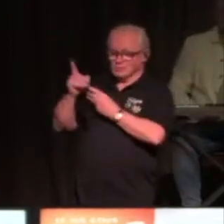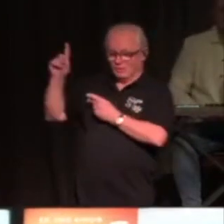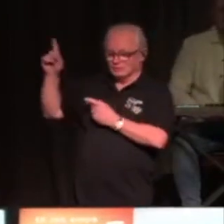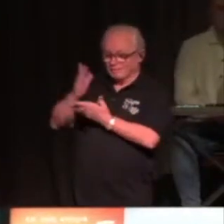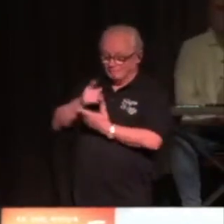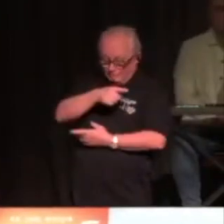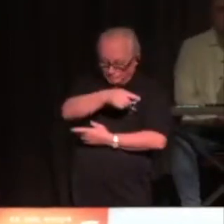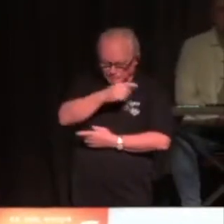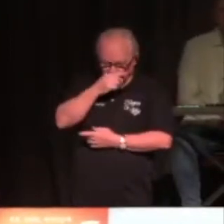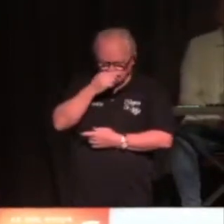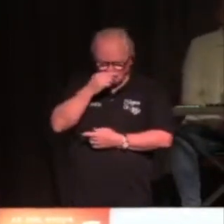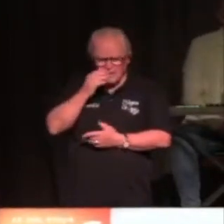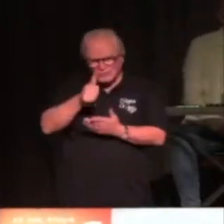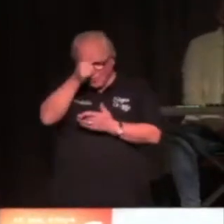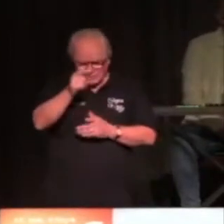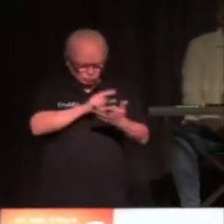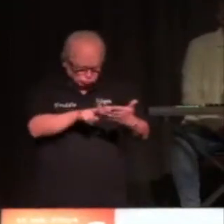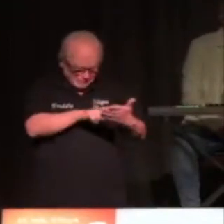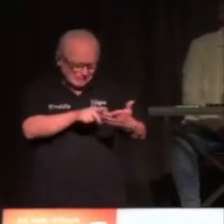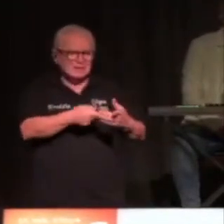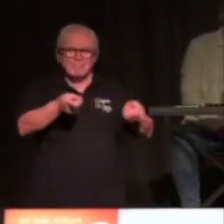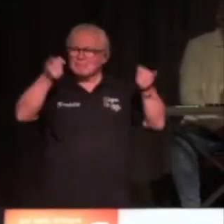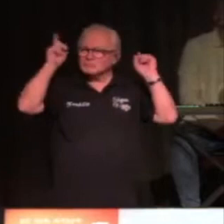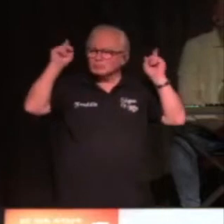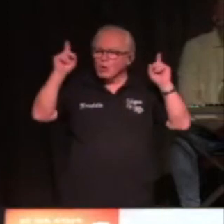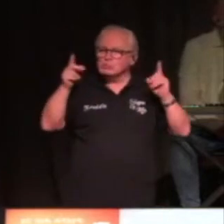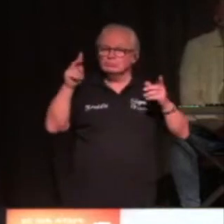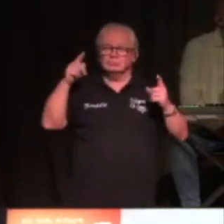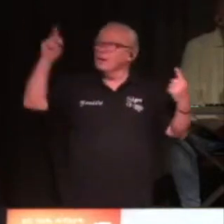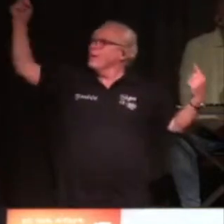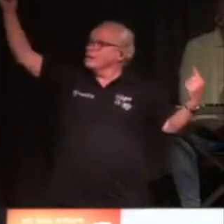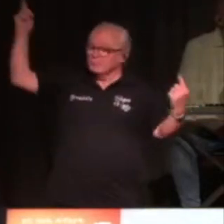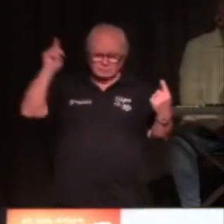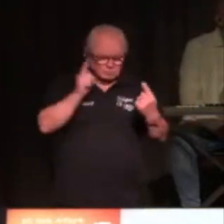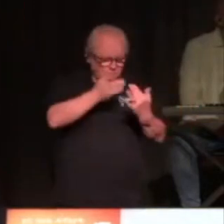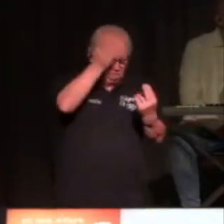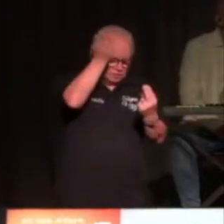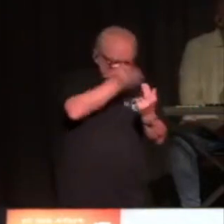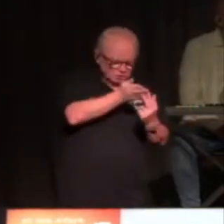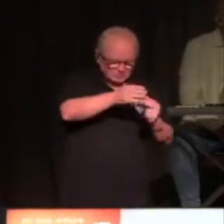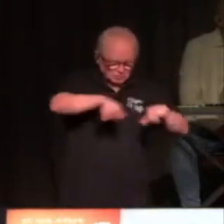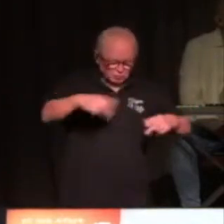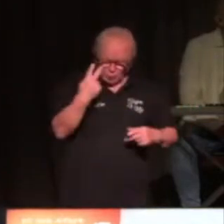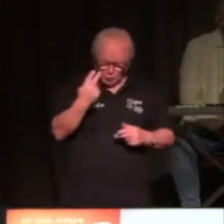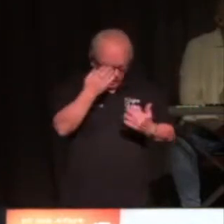And I could... Did you hear what I read? The master comes and cuts him in two. Cuts him in